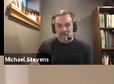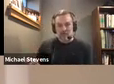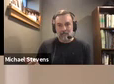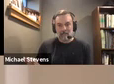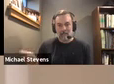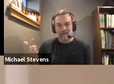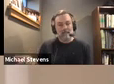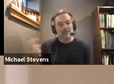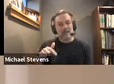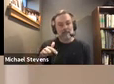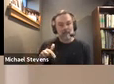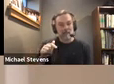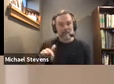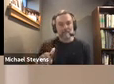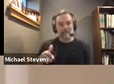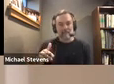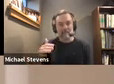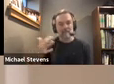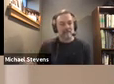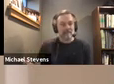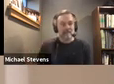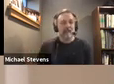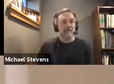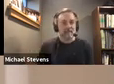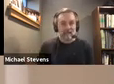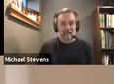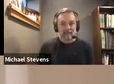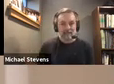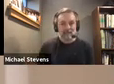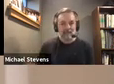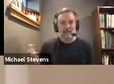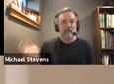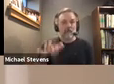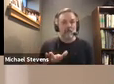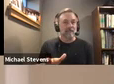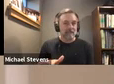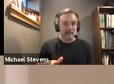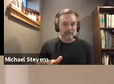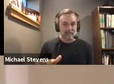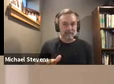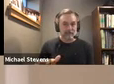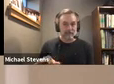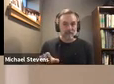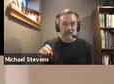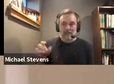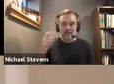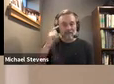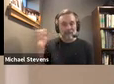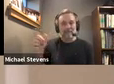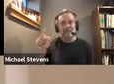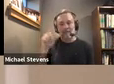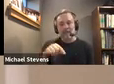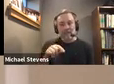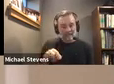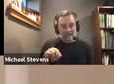or a spell check that makes sure you're following the guidelines. For instance, the Netflix guidelines for that particular video. It,